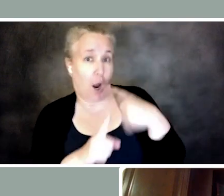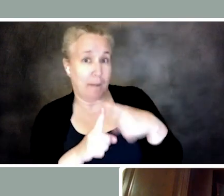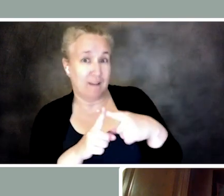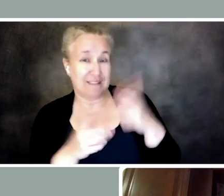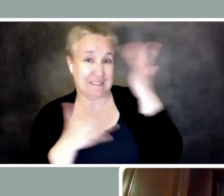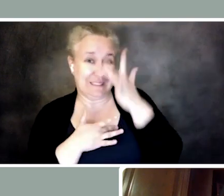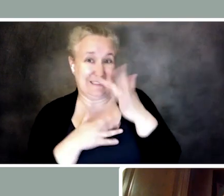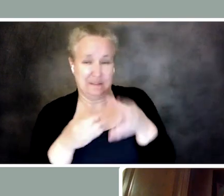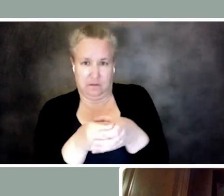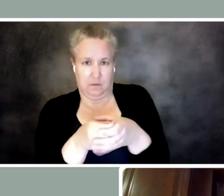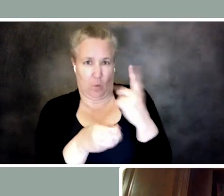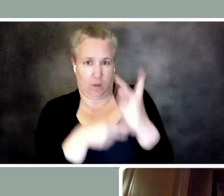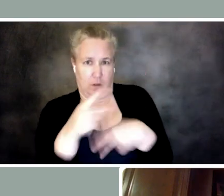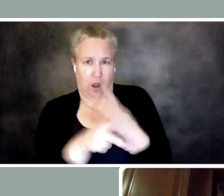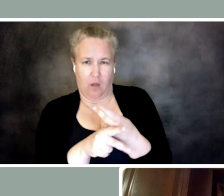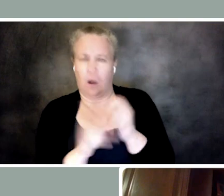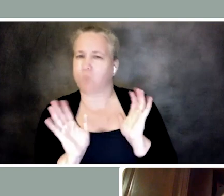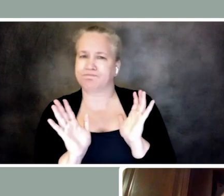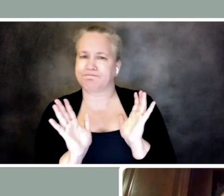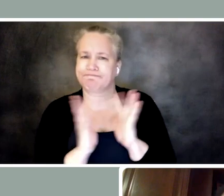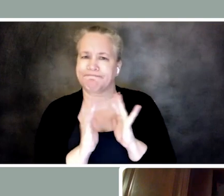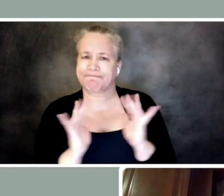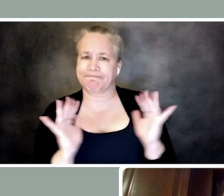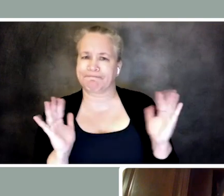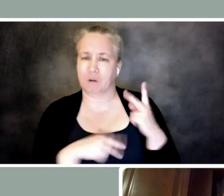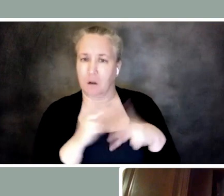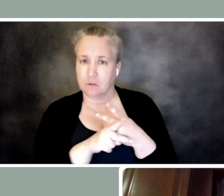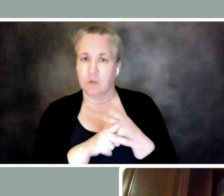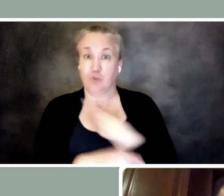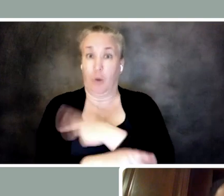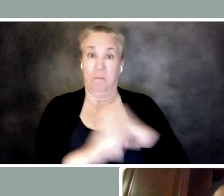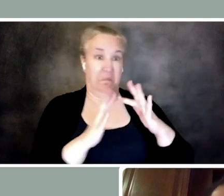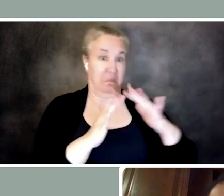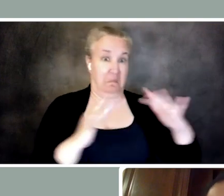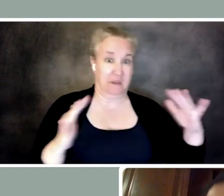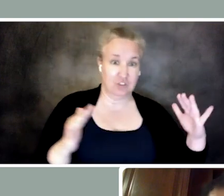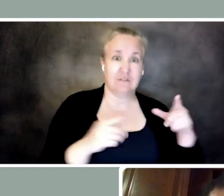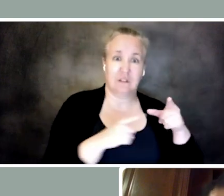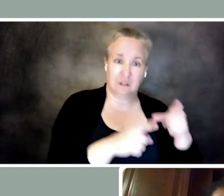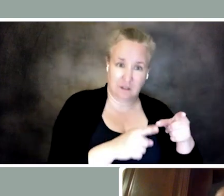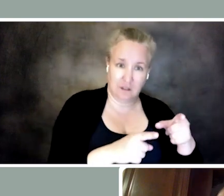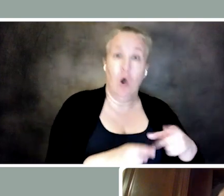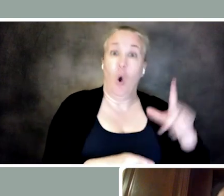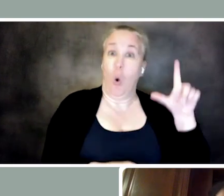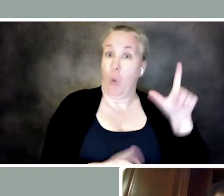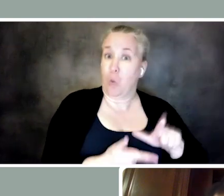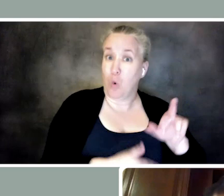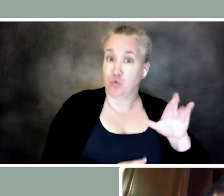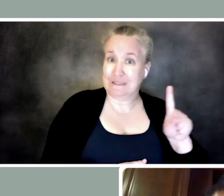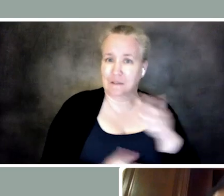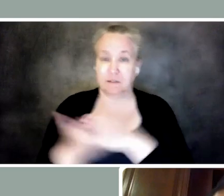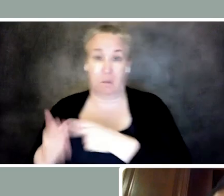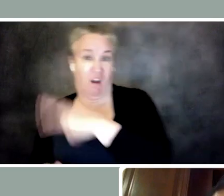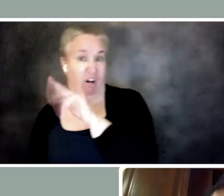It is a very heterogeneous disease. So you have patients who are very low risk and you have patients who are high risk. Identifying